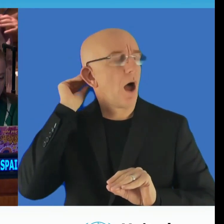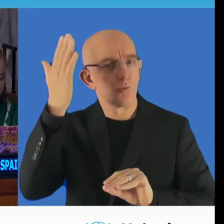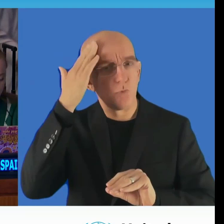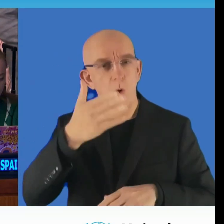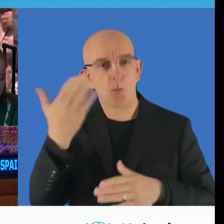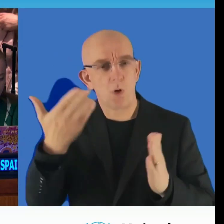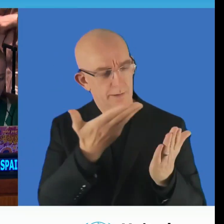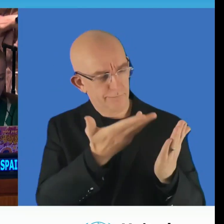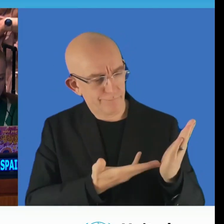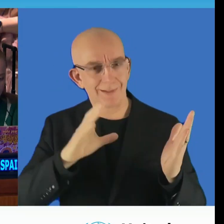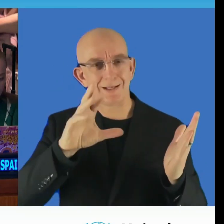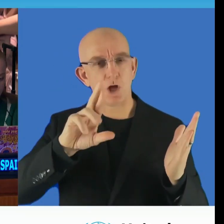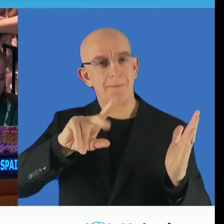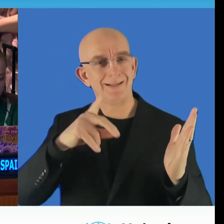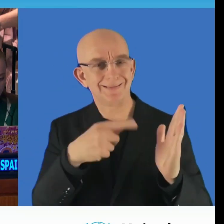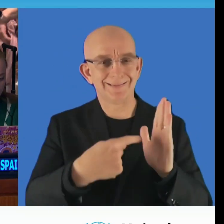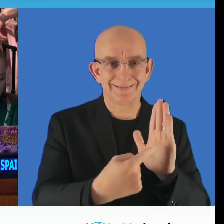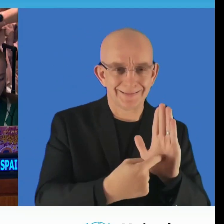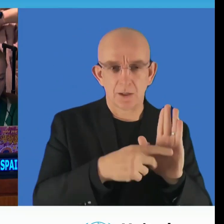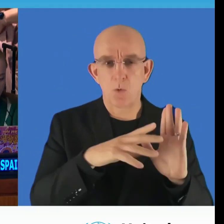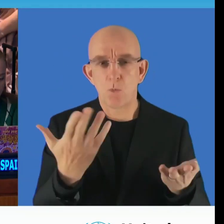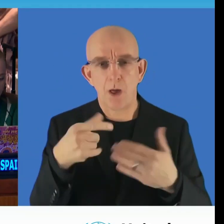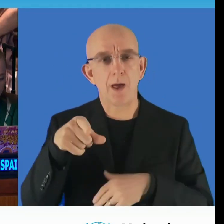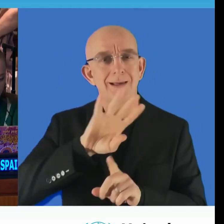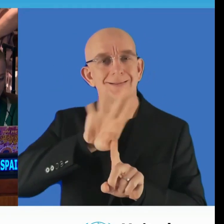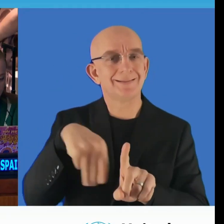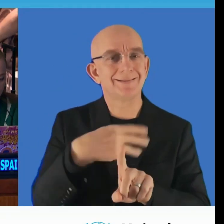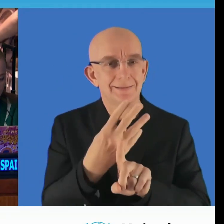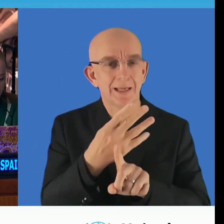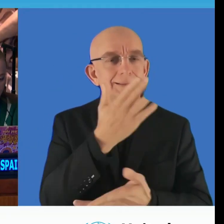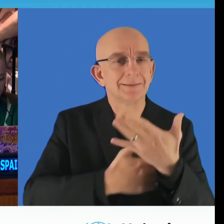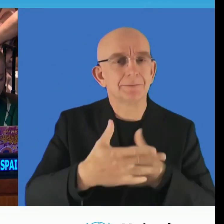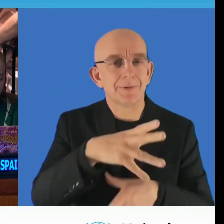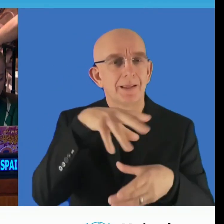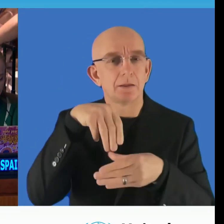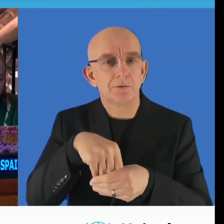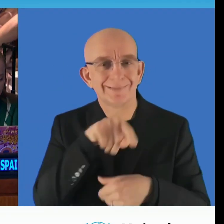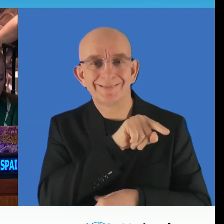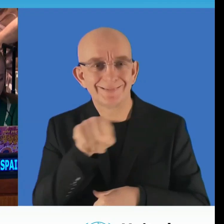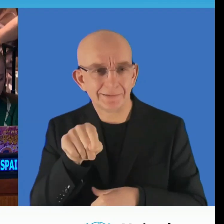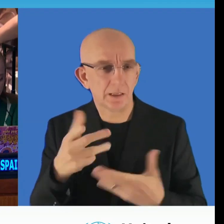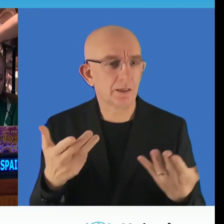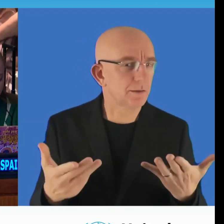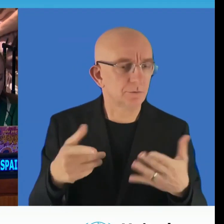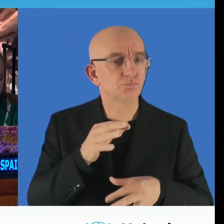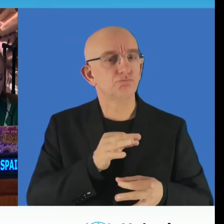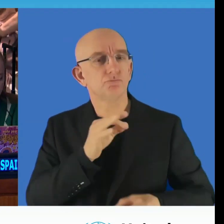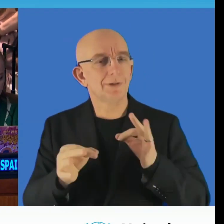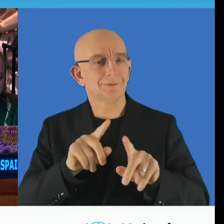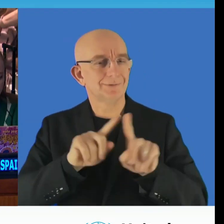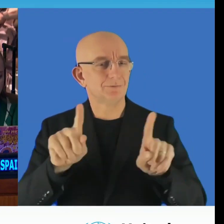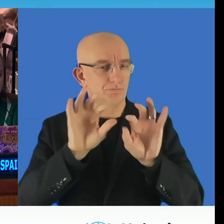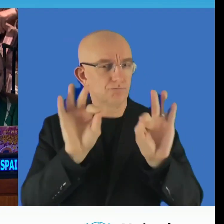This induction program will be followed by a situational analysis to identify priorities for disability inclusive